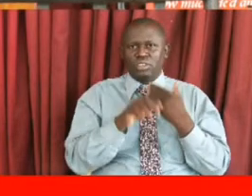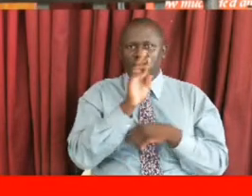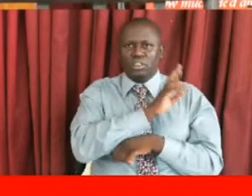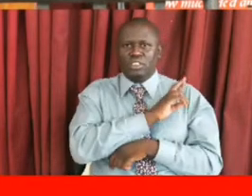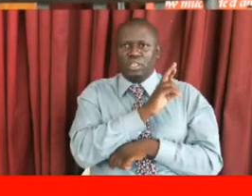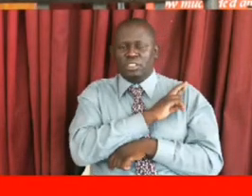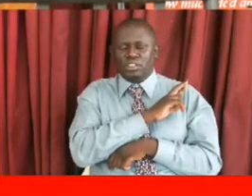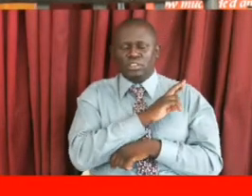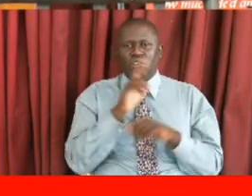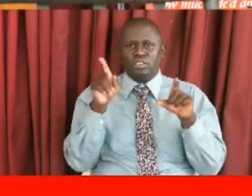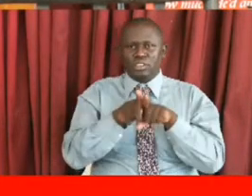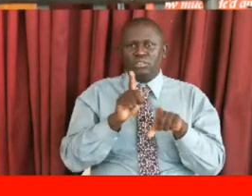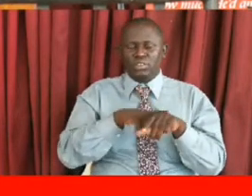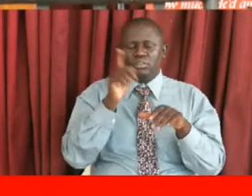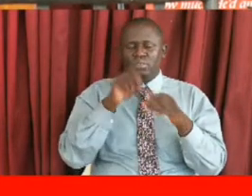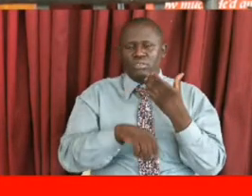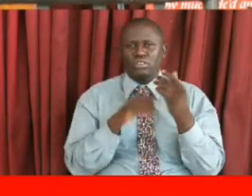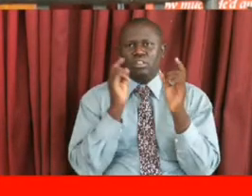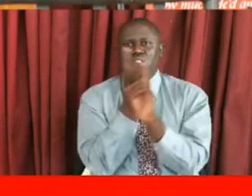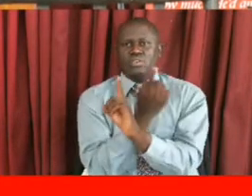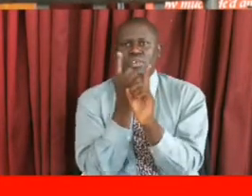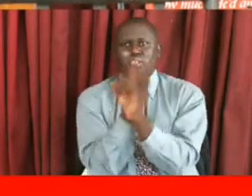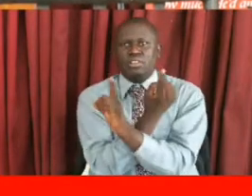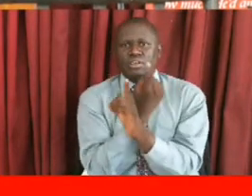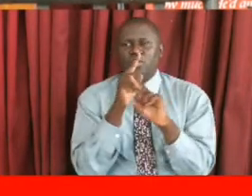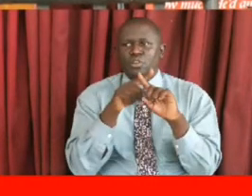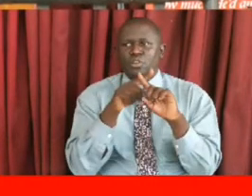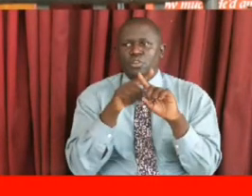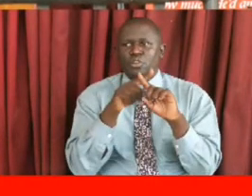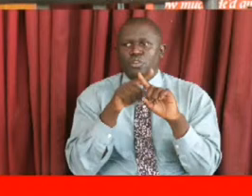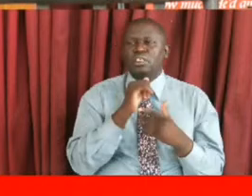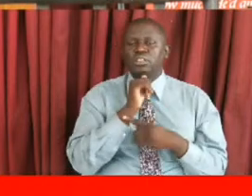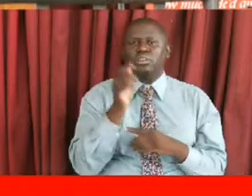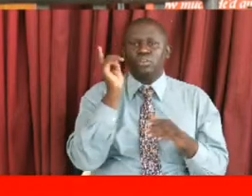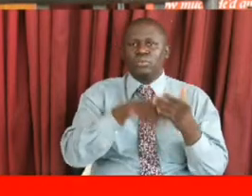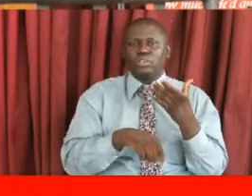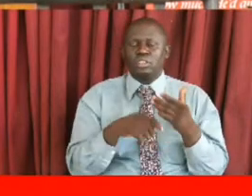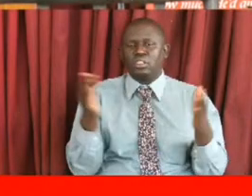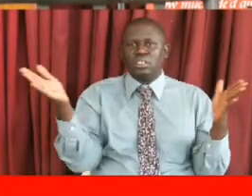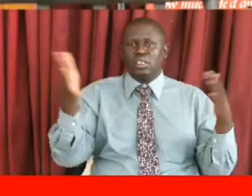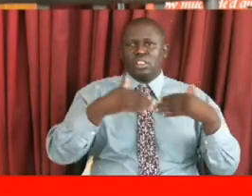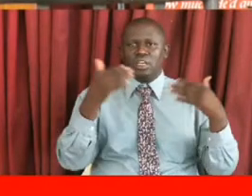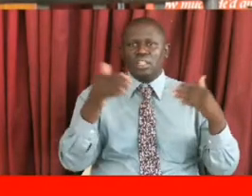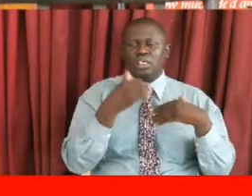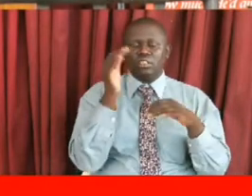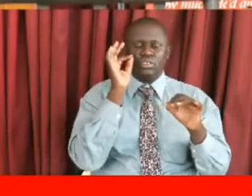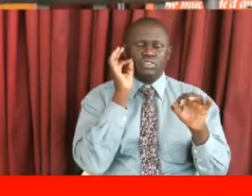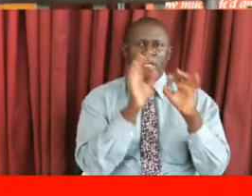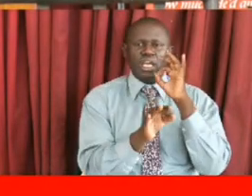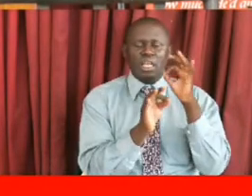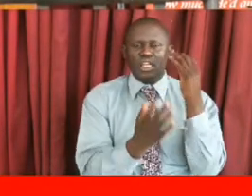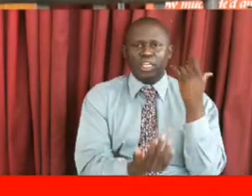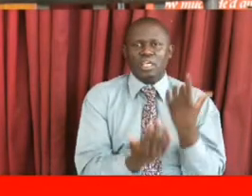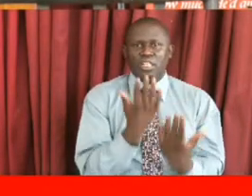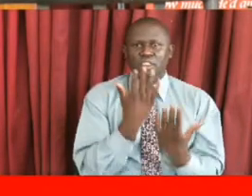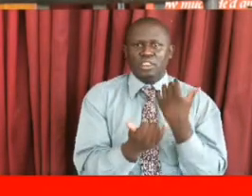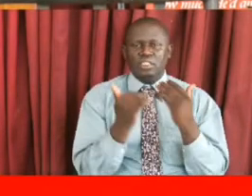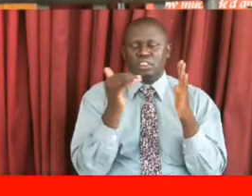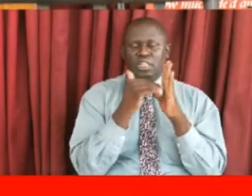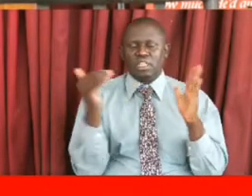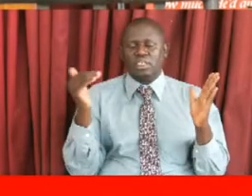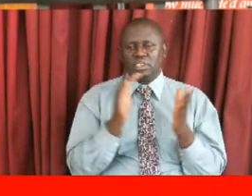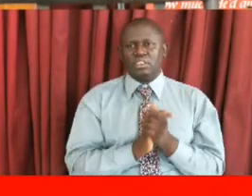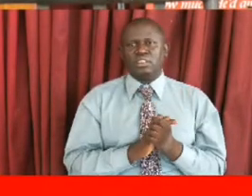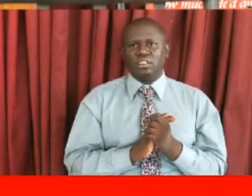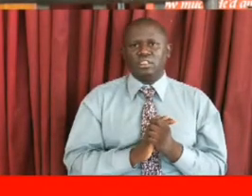fine we appreciate that but that's not what the gates of hell is against it